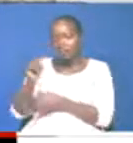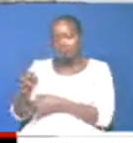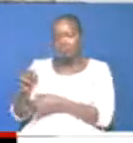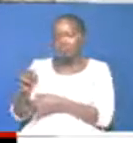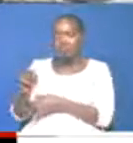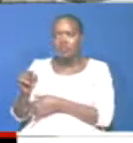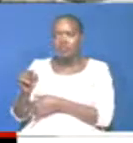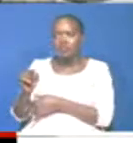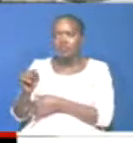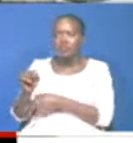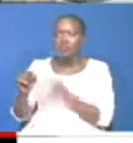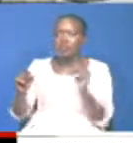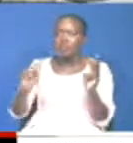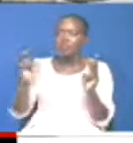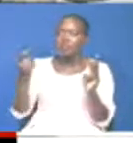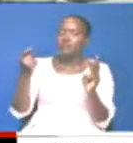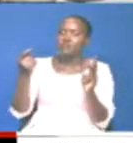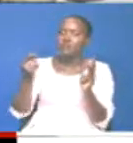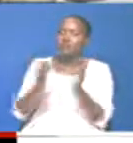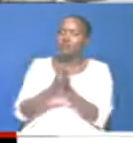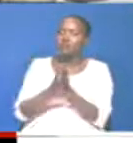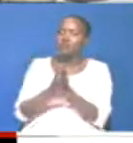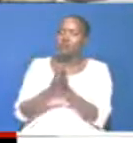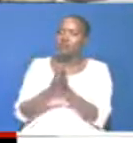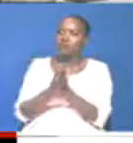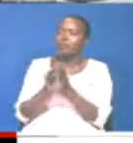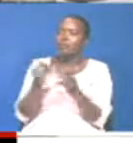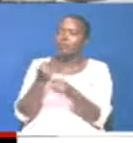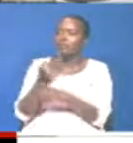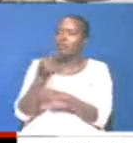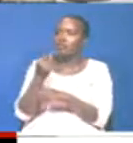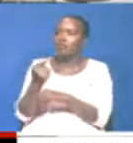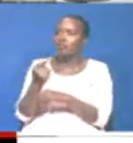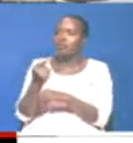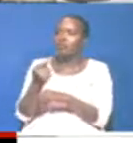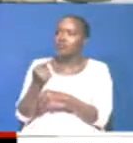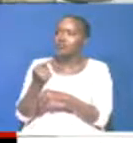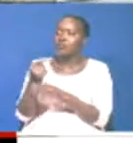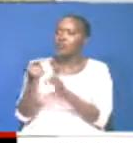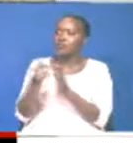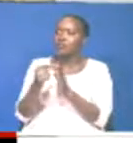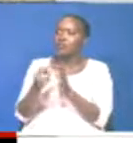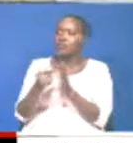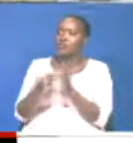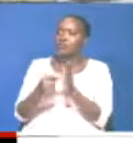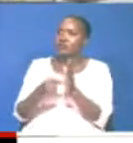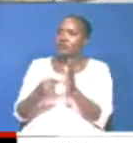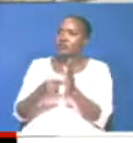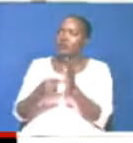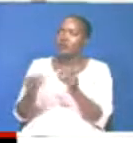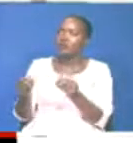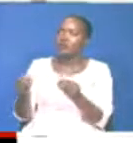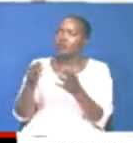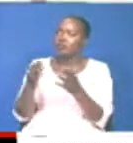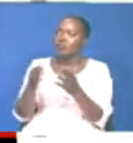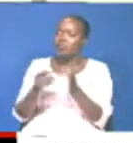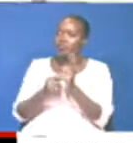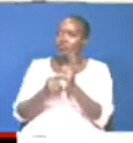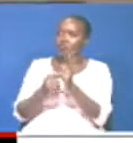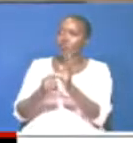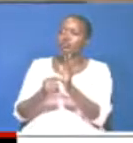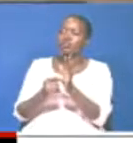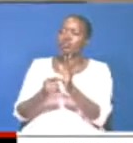way to Western Kenya. And we'd actually make sure those particular shots were brought to for transmission. Mm-hmm. And